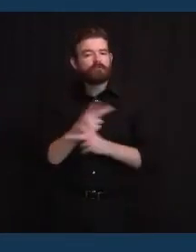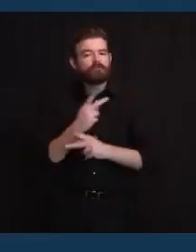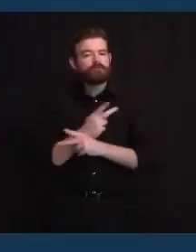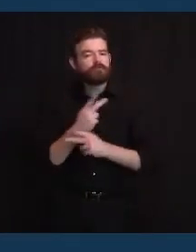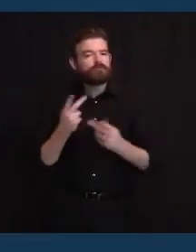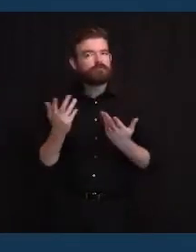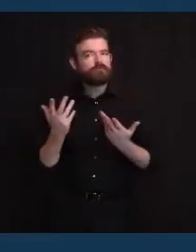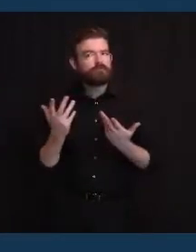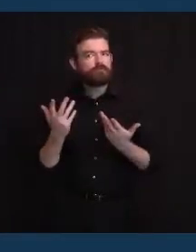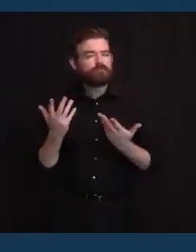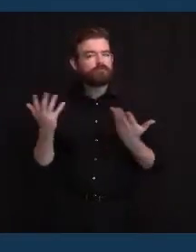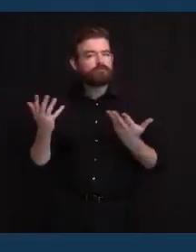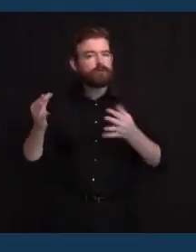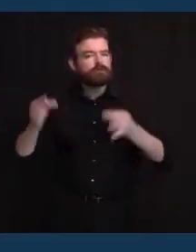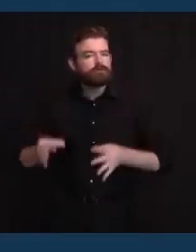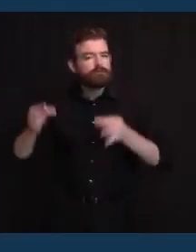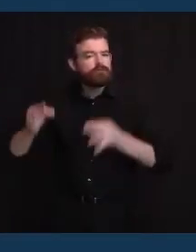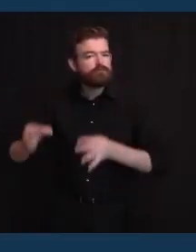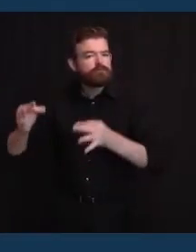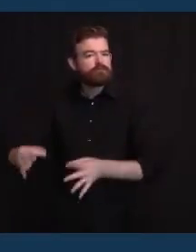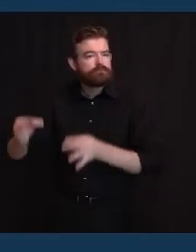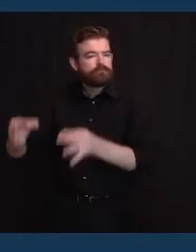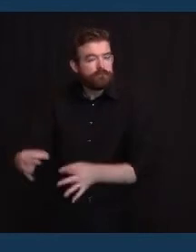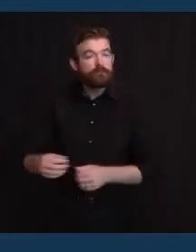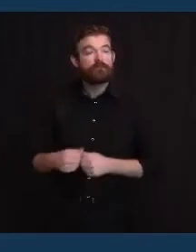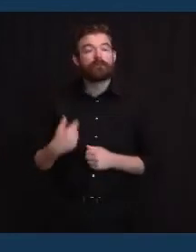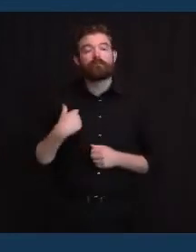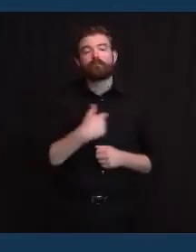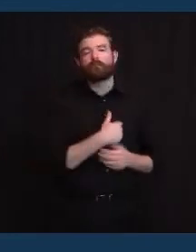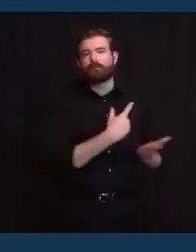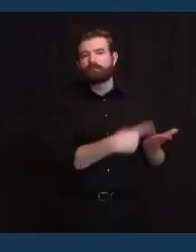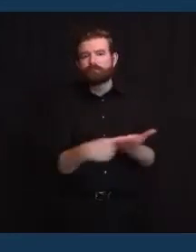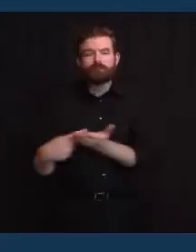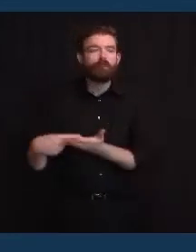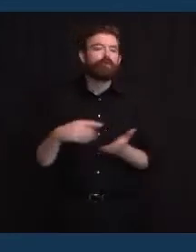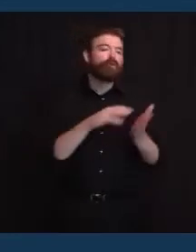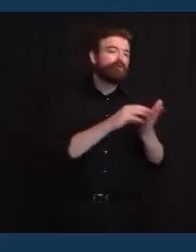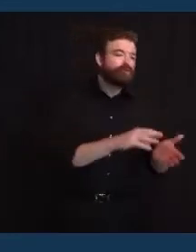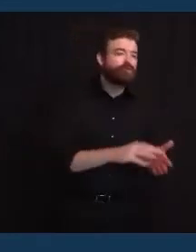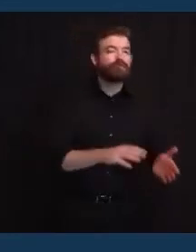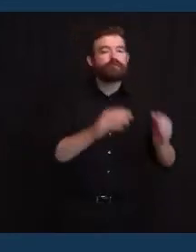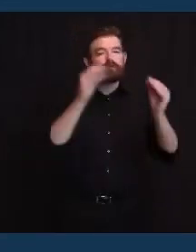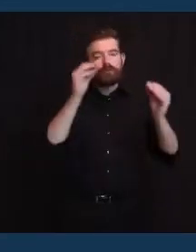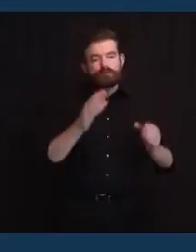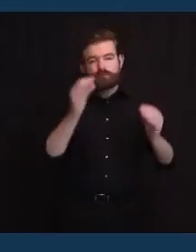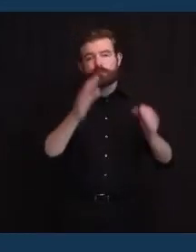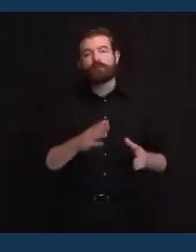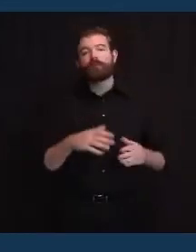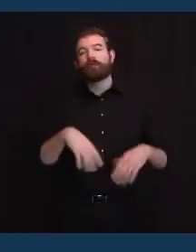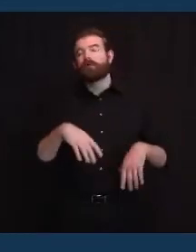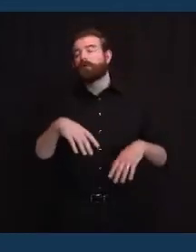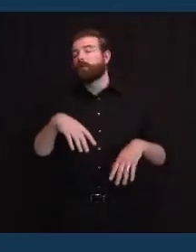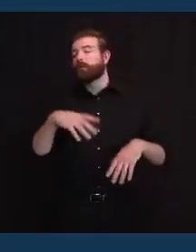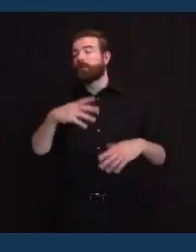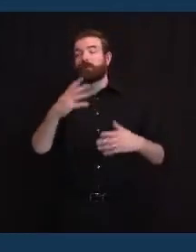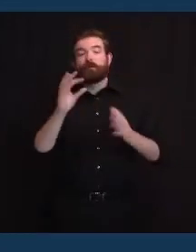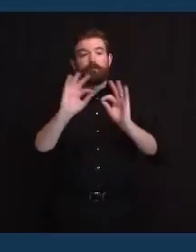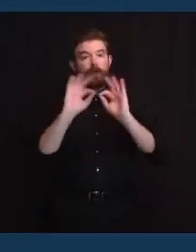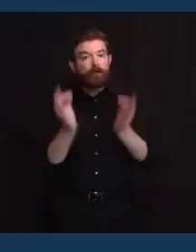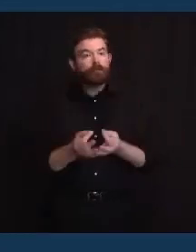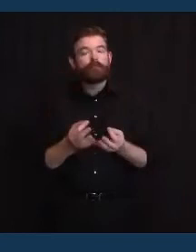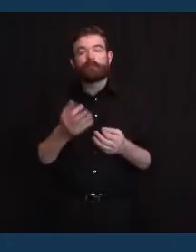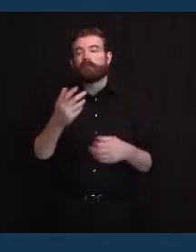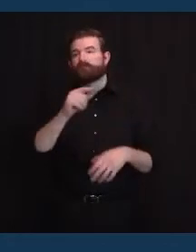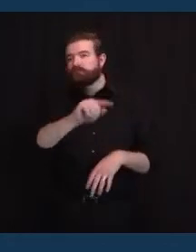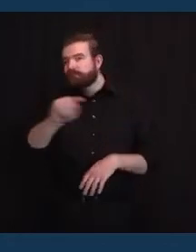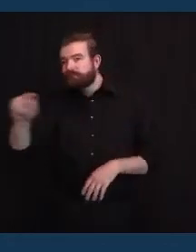to consider, but which will not be mandated. Certainly, our guidance has been informed by both the latest data